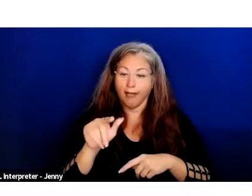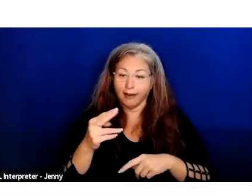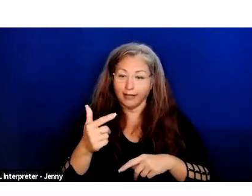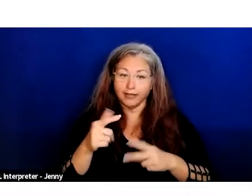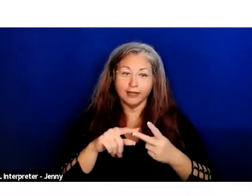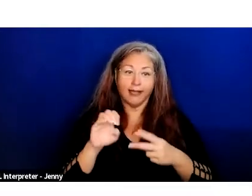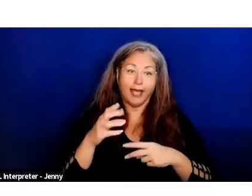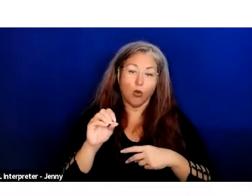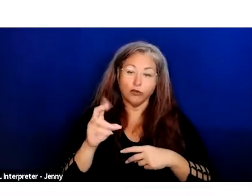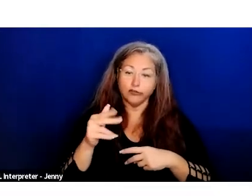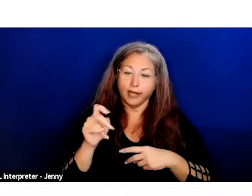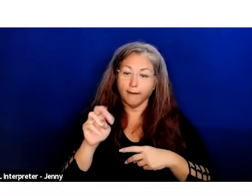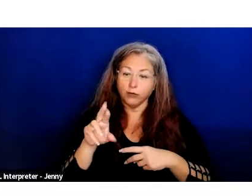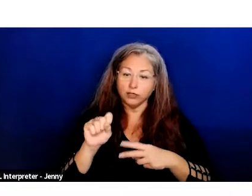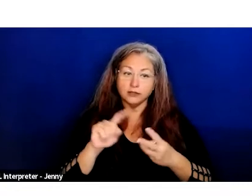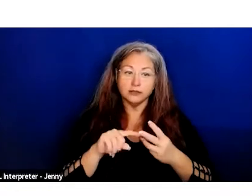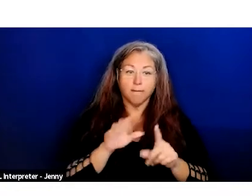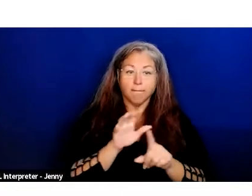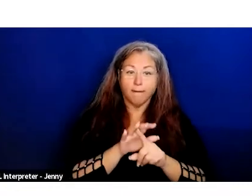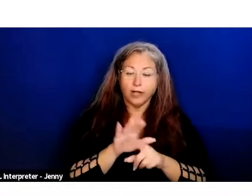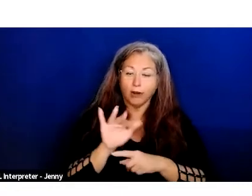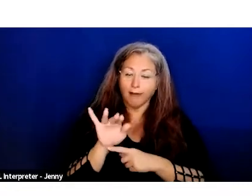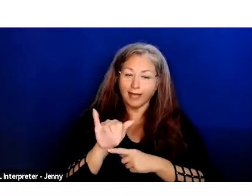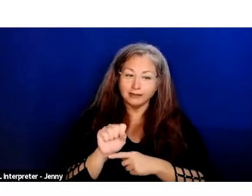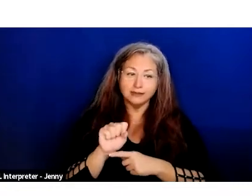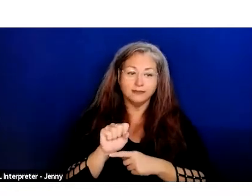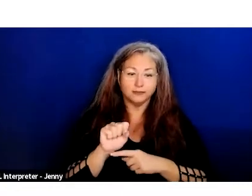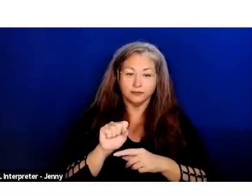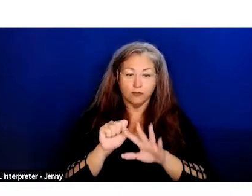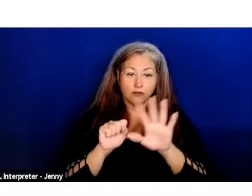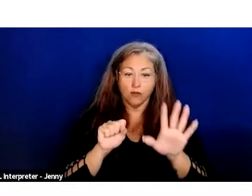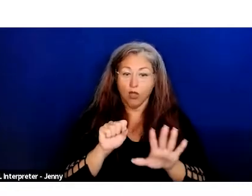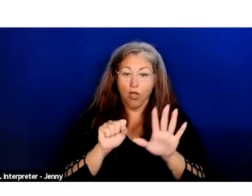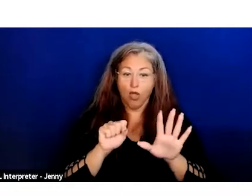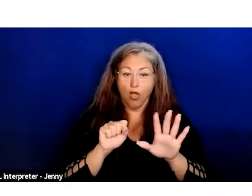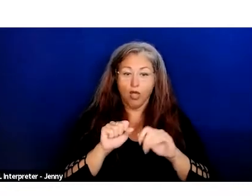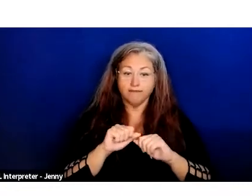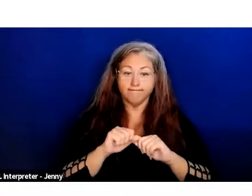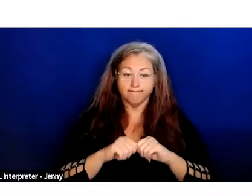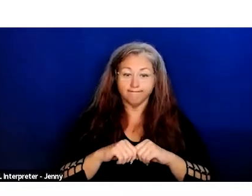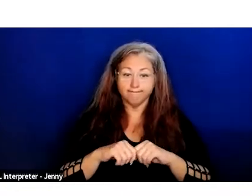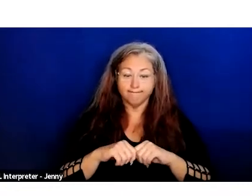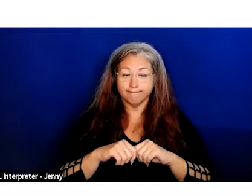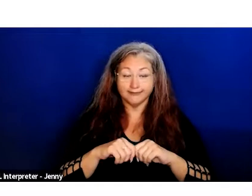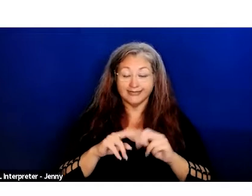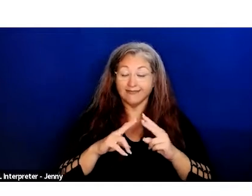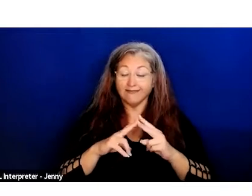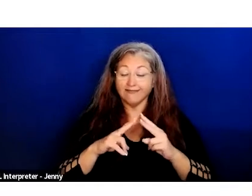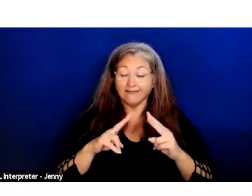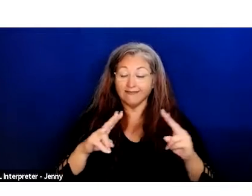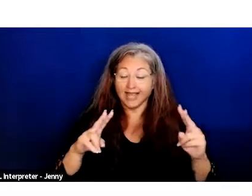echo chambers, popularity bias, all of this is very, very real,